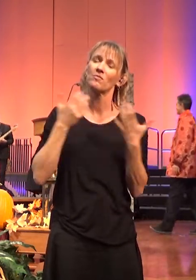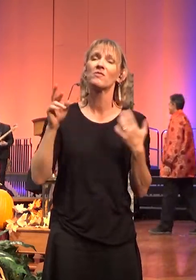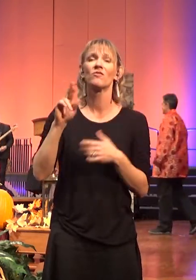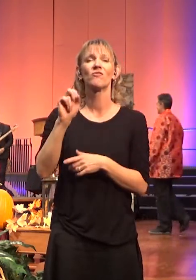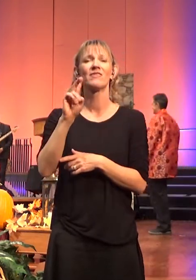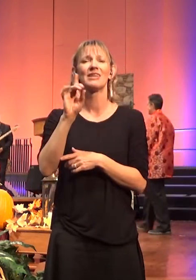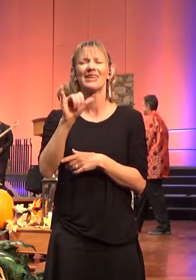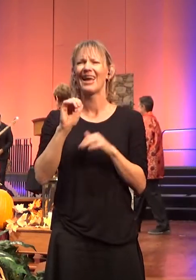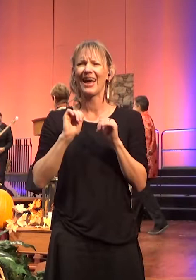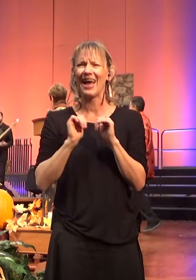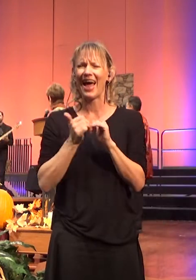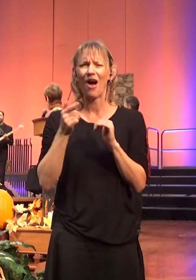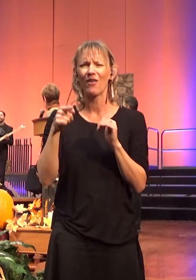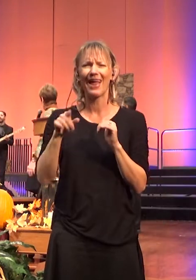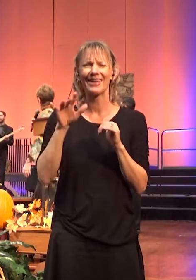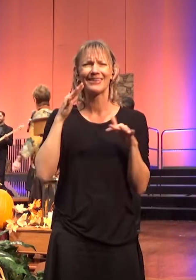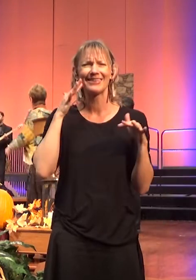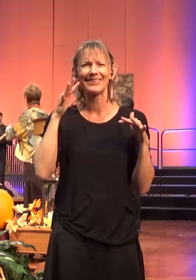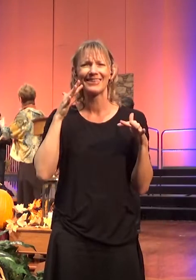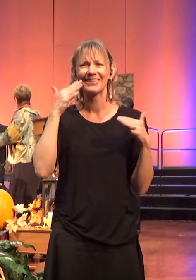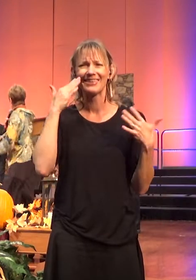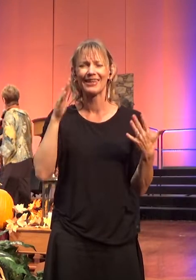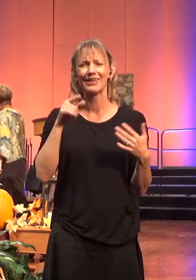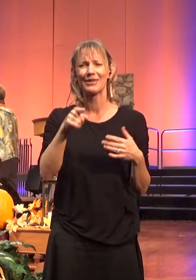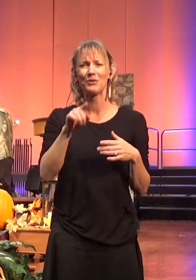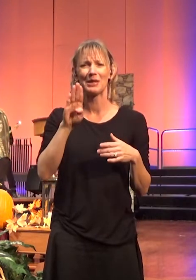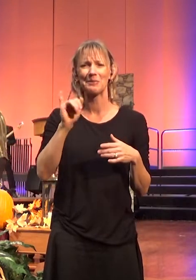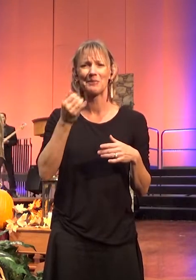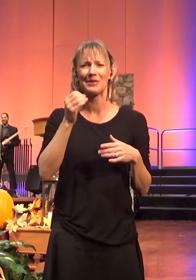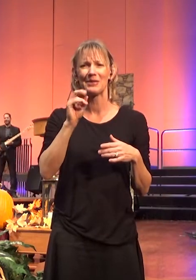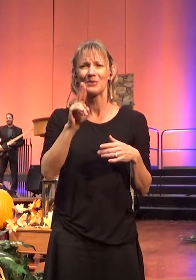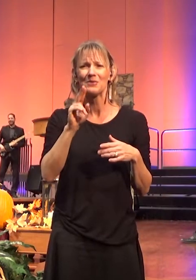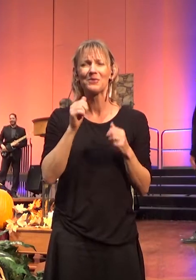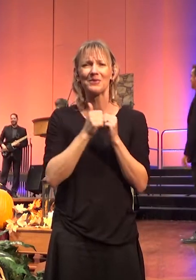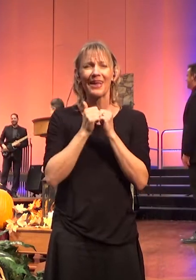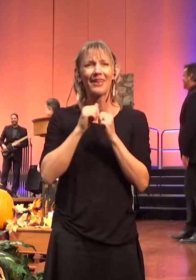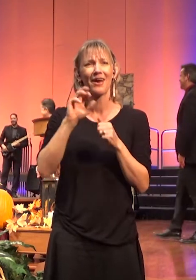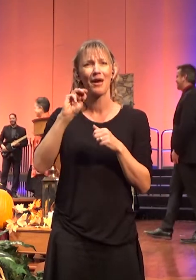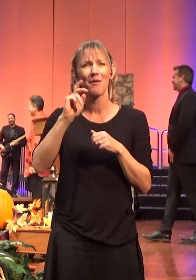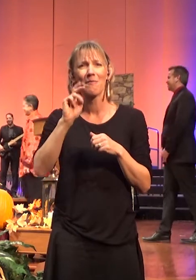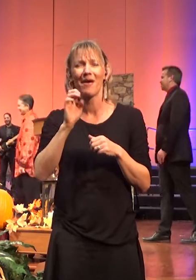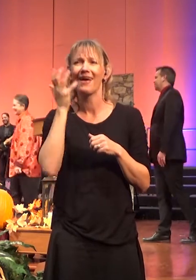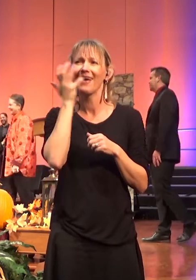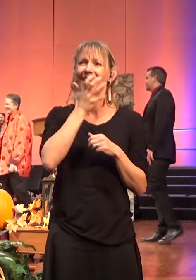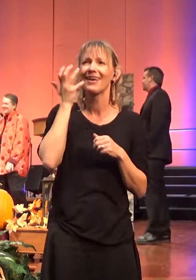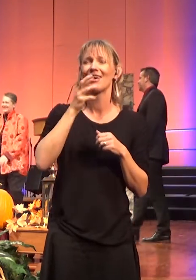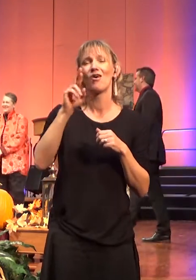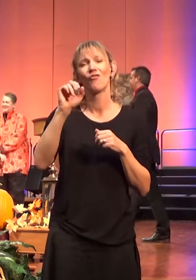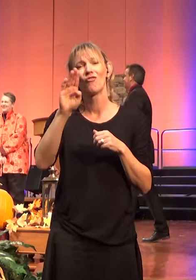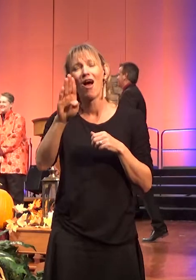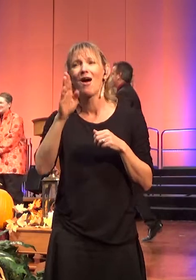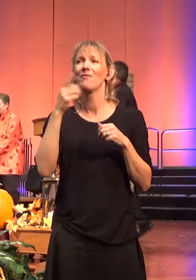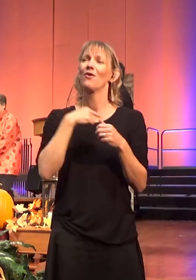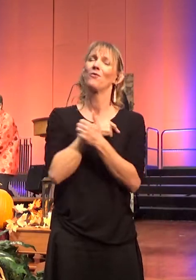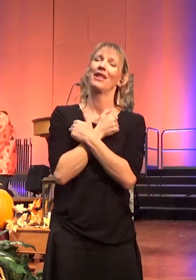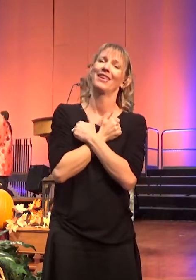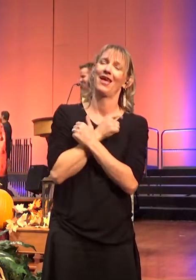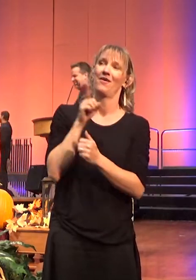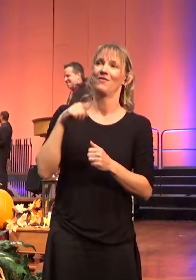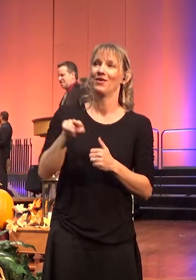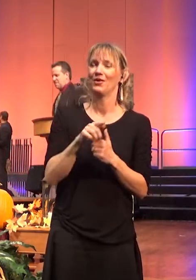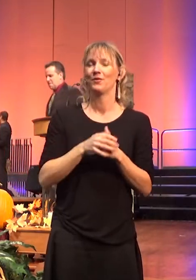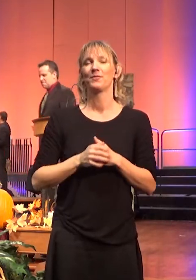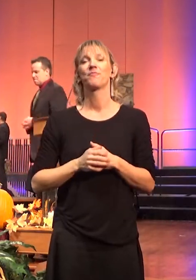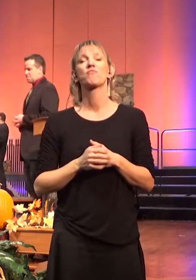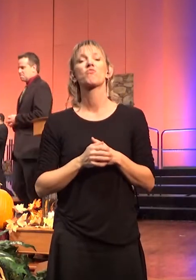Denise, thank you so much. And Randy, how do you get those sounds? You and Bijou together, and Mike and